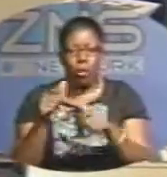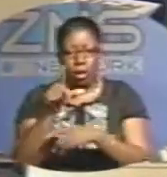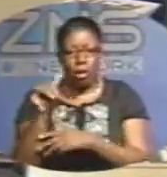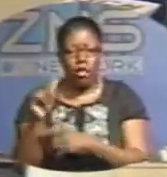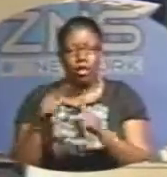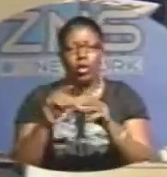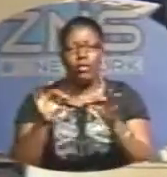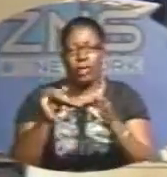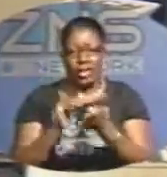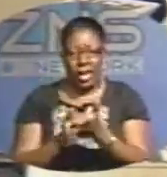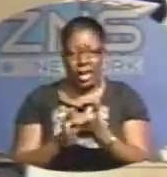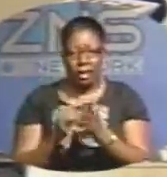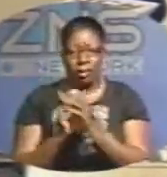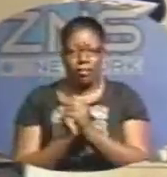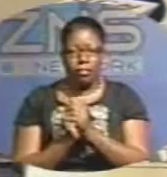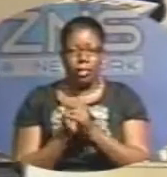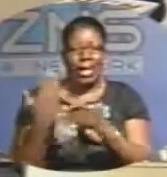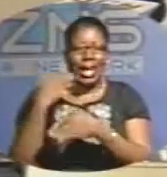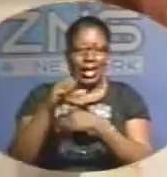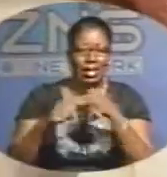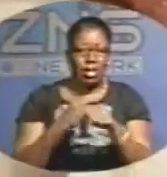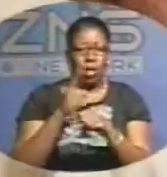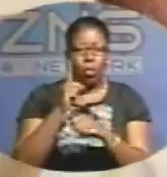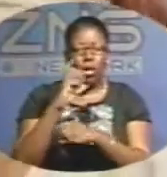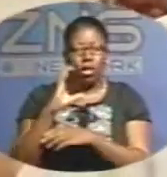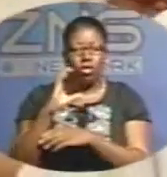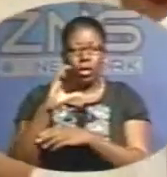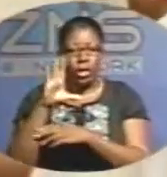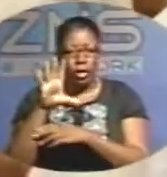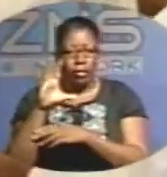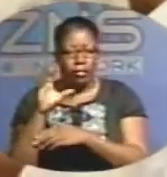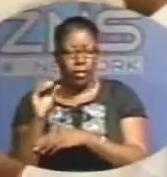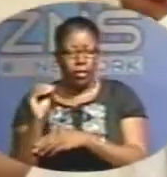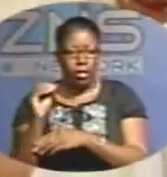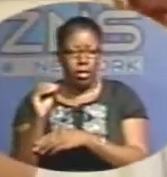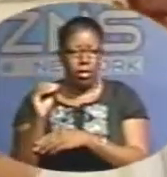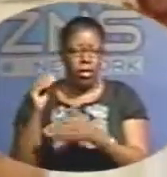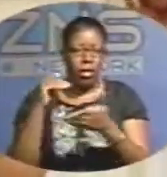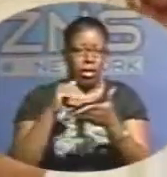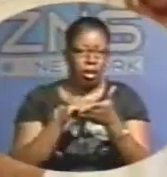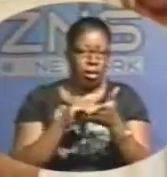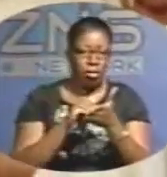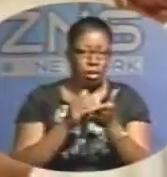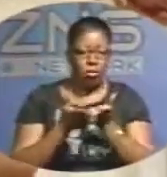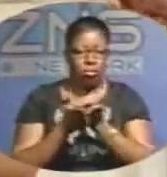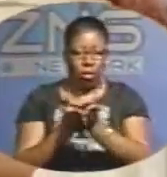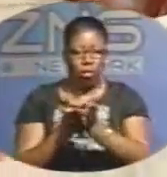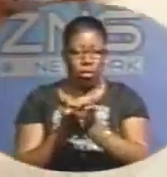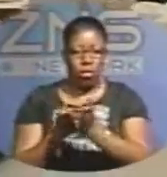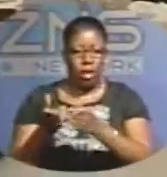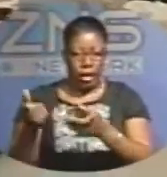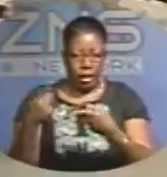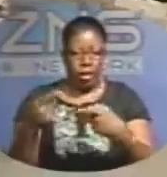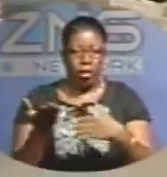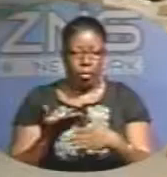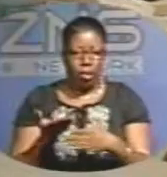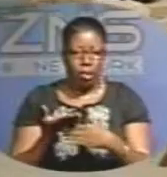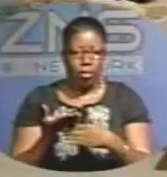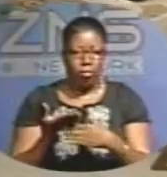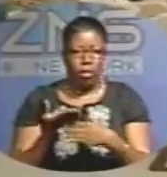that. Last year, 157,000 vessels landed in the Bahamas. Minister Bilskum anticipates